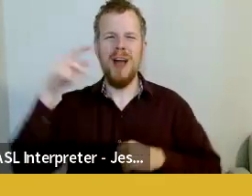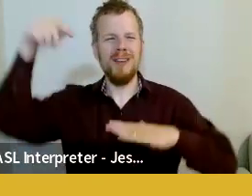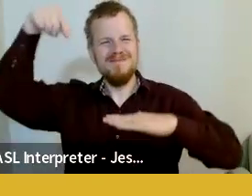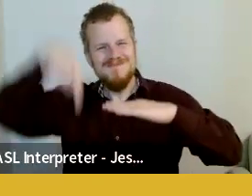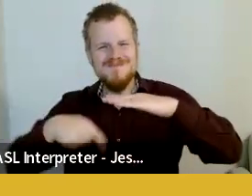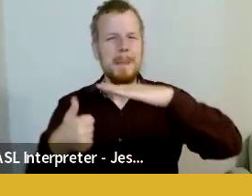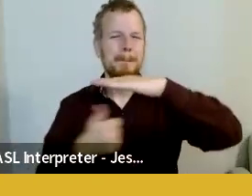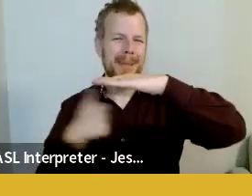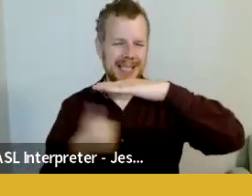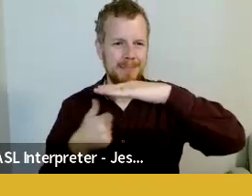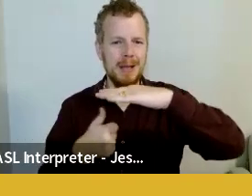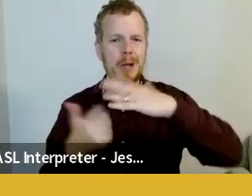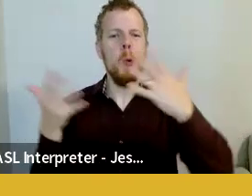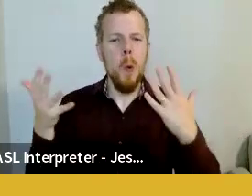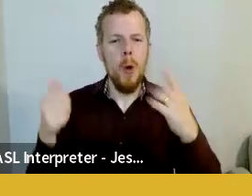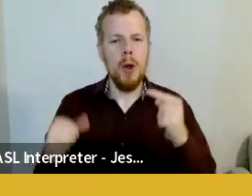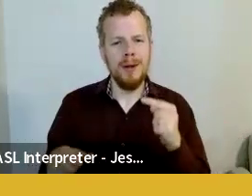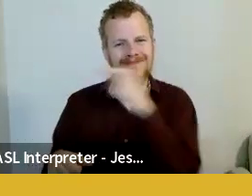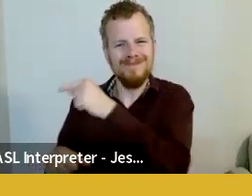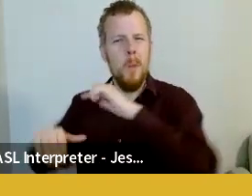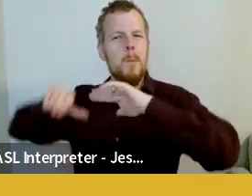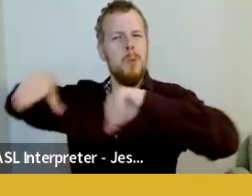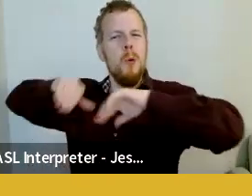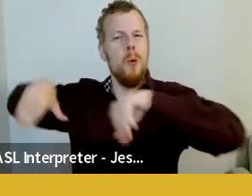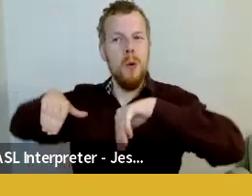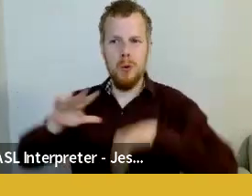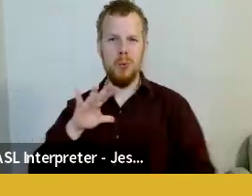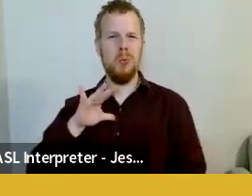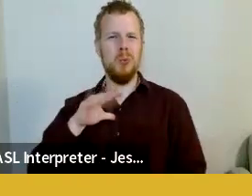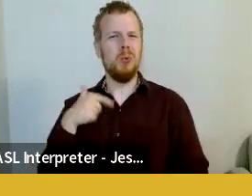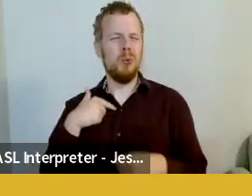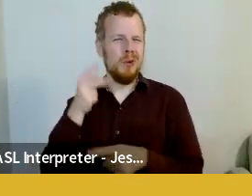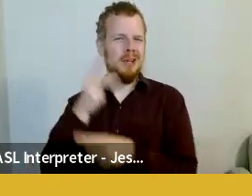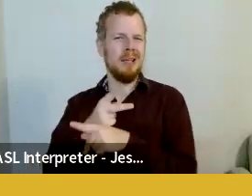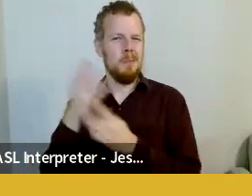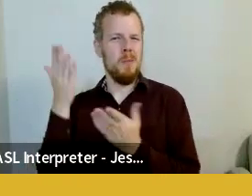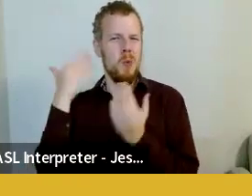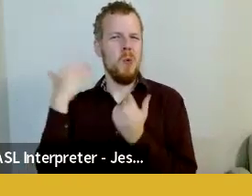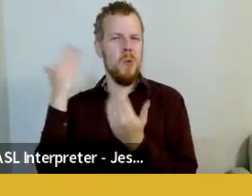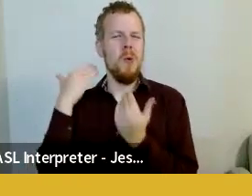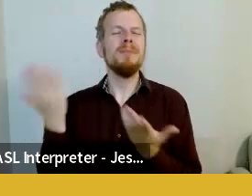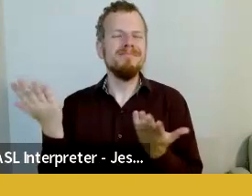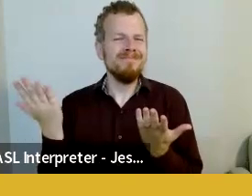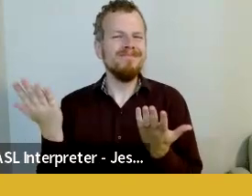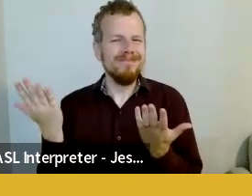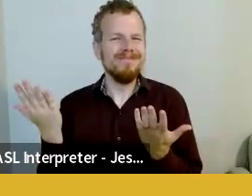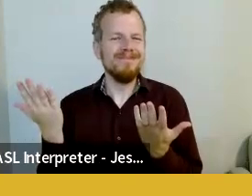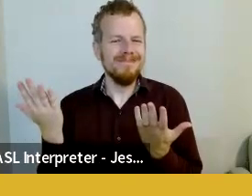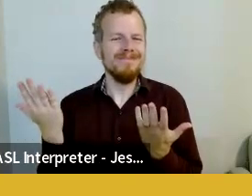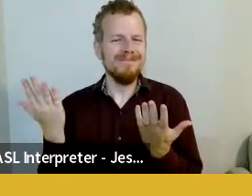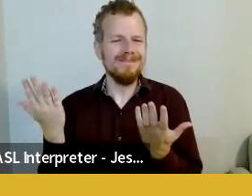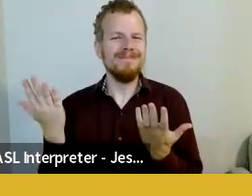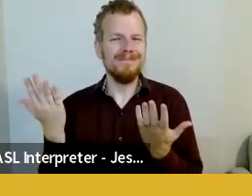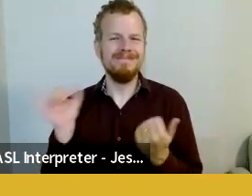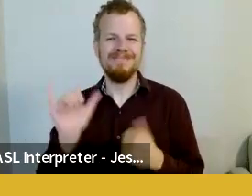or essentially by the pool because those are the two coolest areas for me to stay cool in the house that's outside.